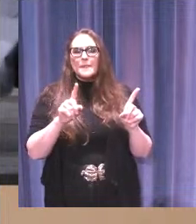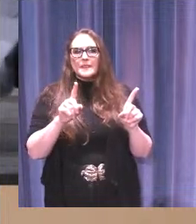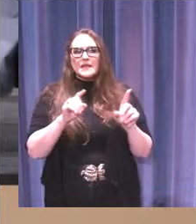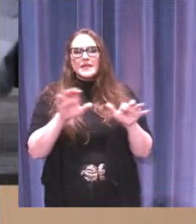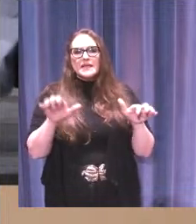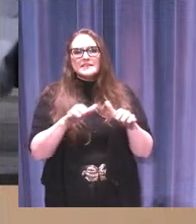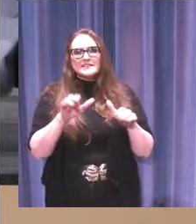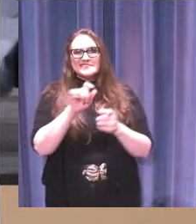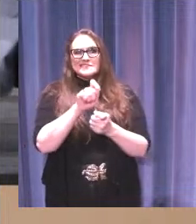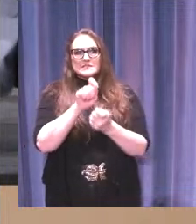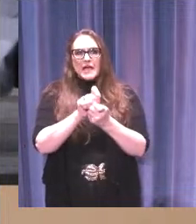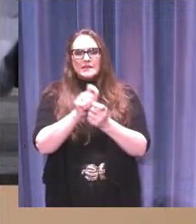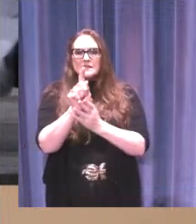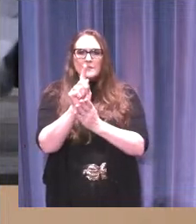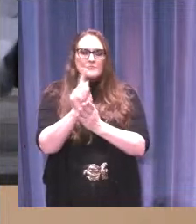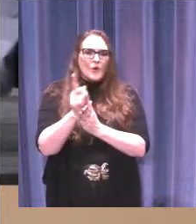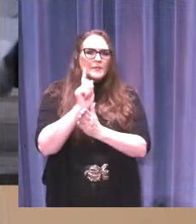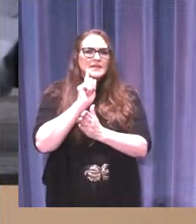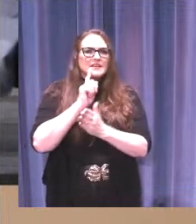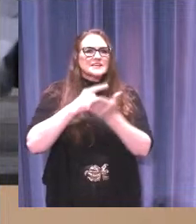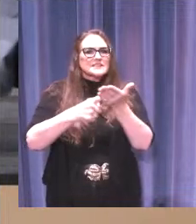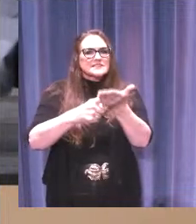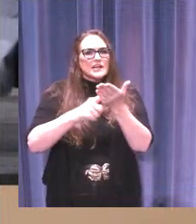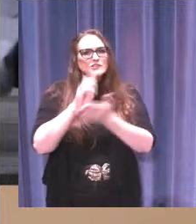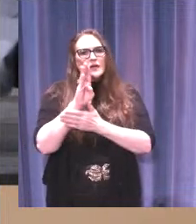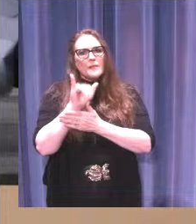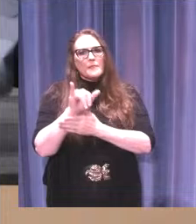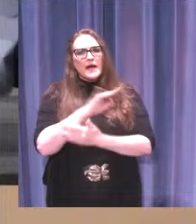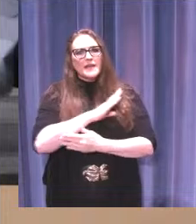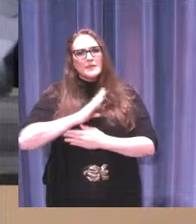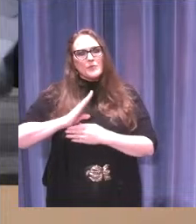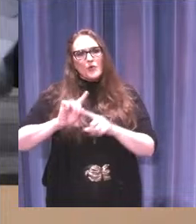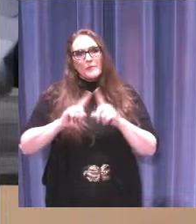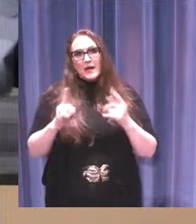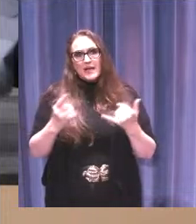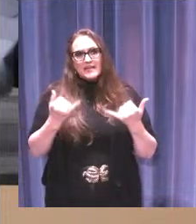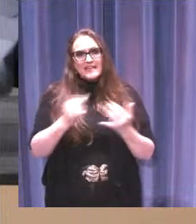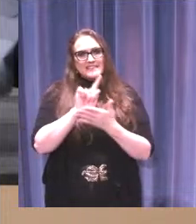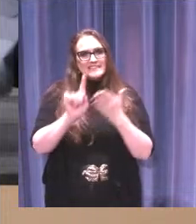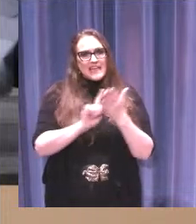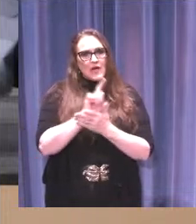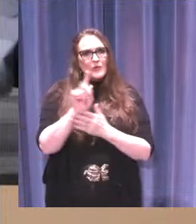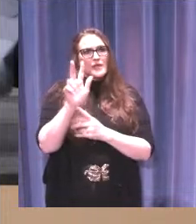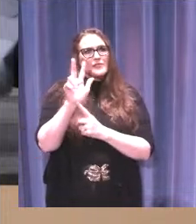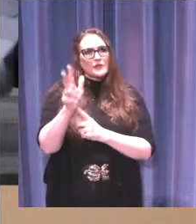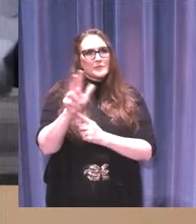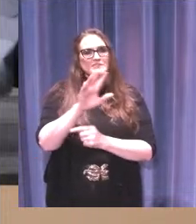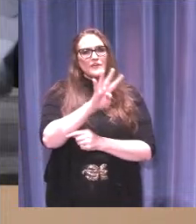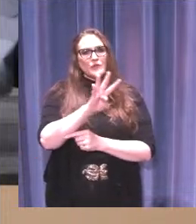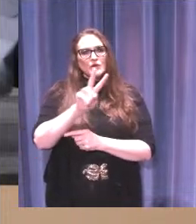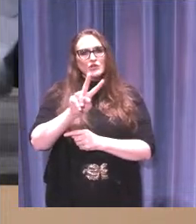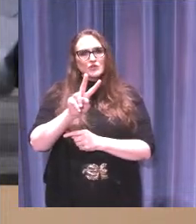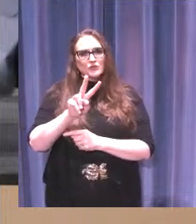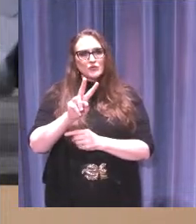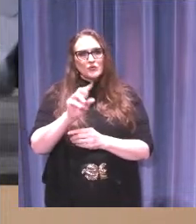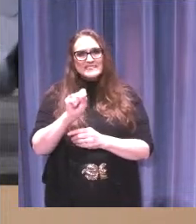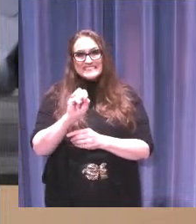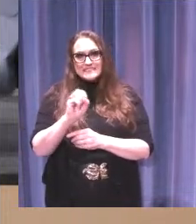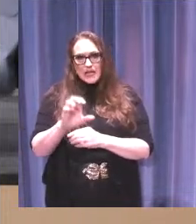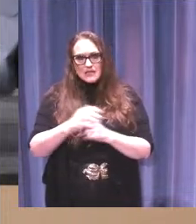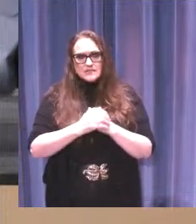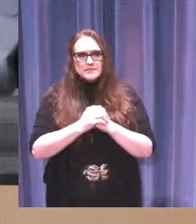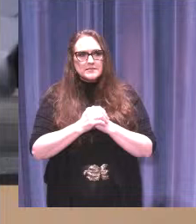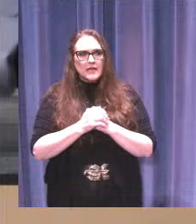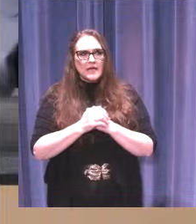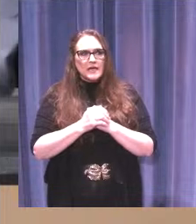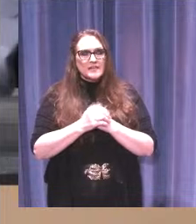come exactly at the moment of discussion by the board. It's at 1 hour and 3 minutes and 42 seconds. So